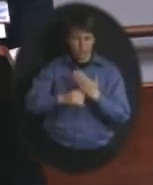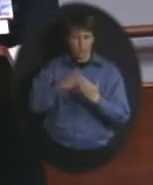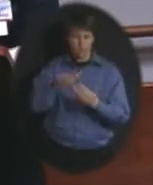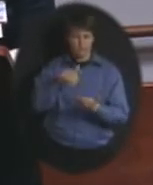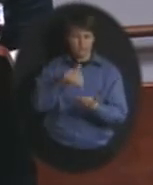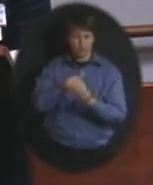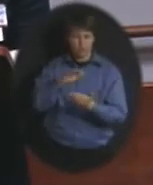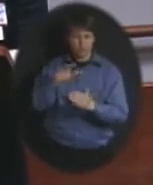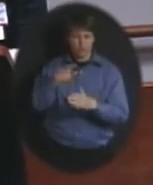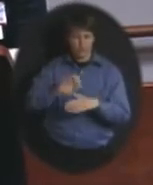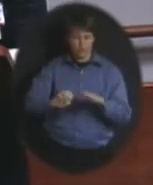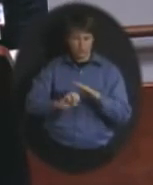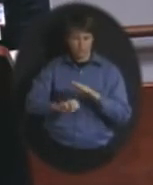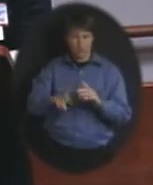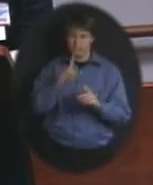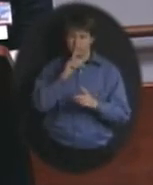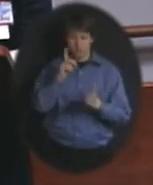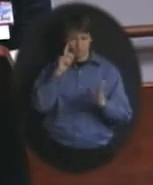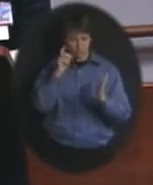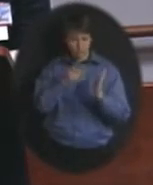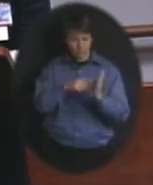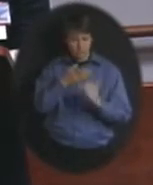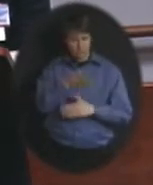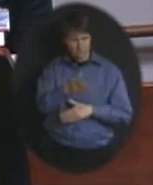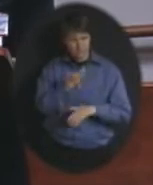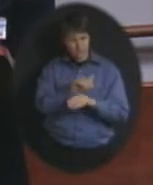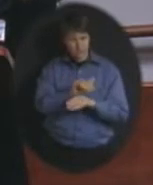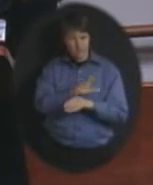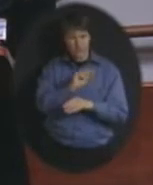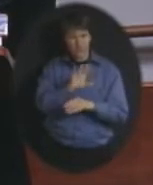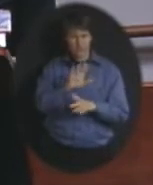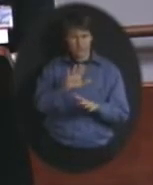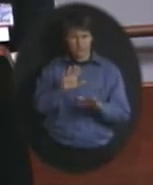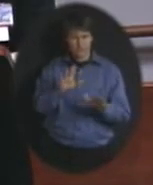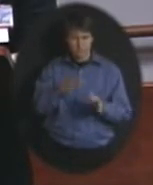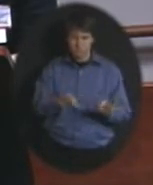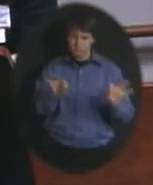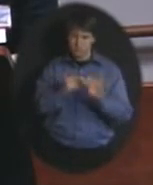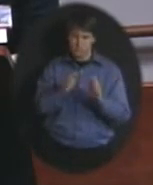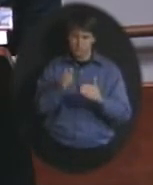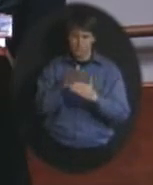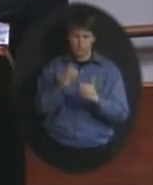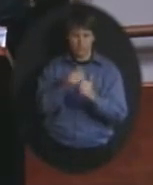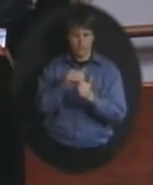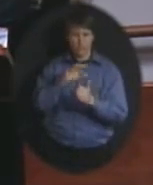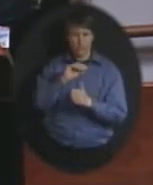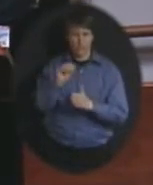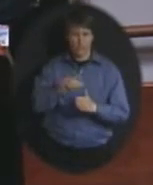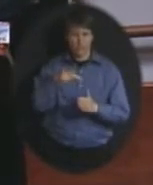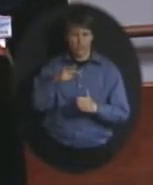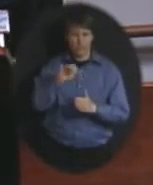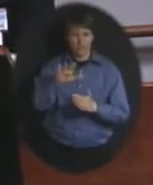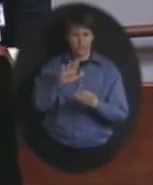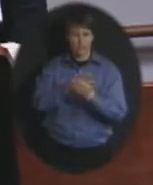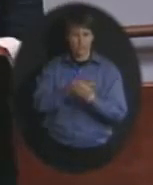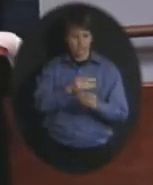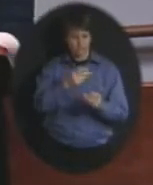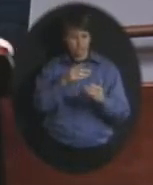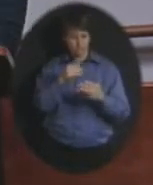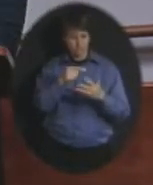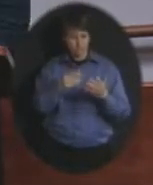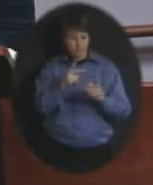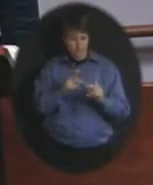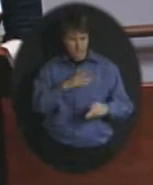Tonight we recognize Main Street Credit Union and their instrumental partnership with the Olathe Public Schools. Will the following individuals please come